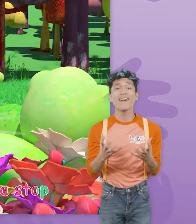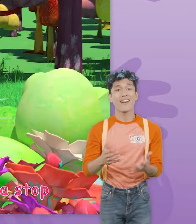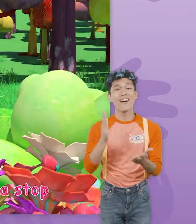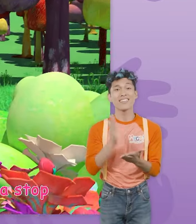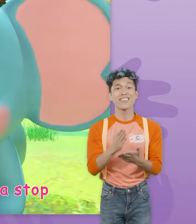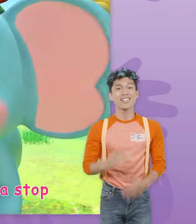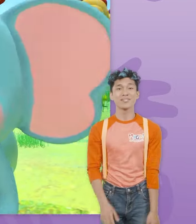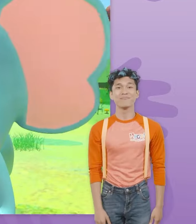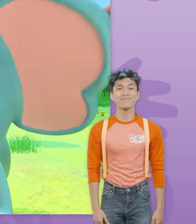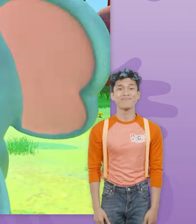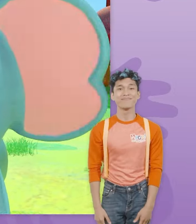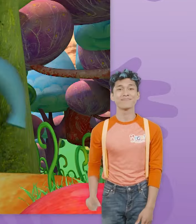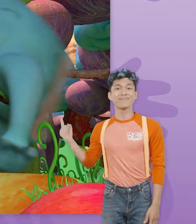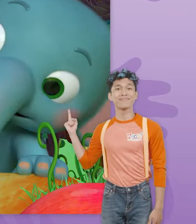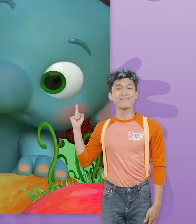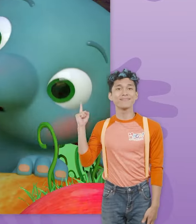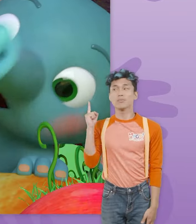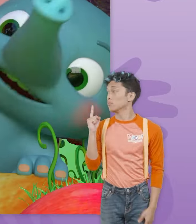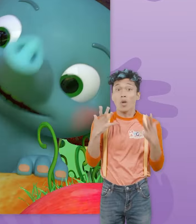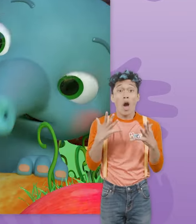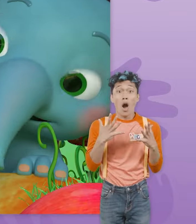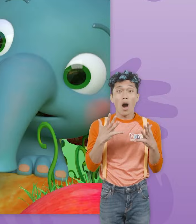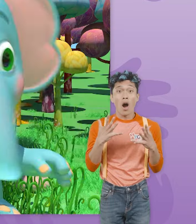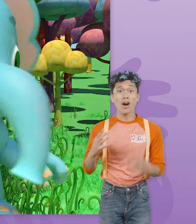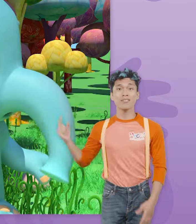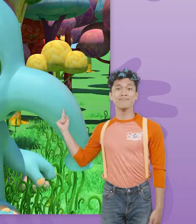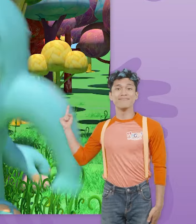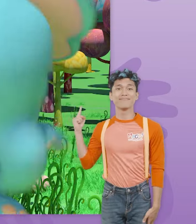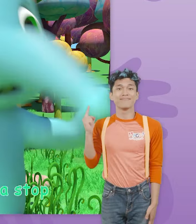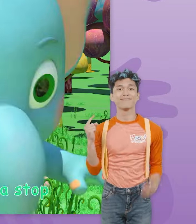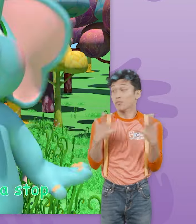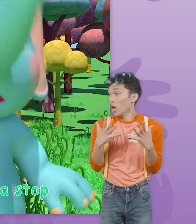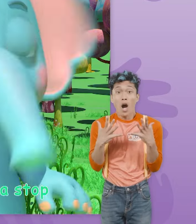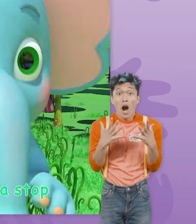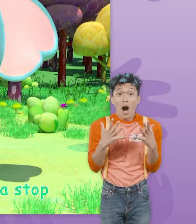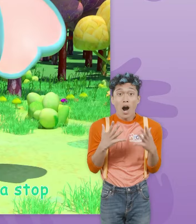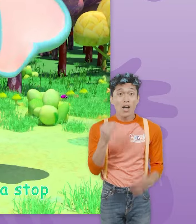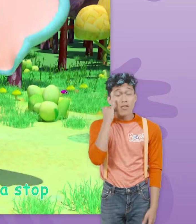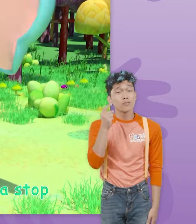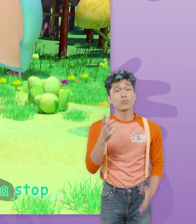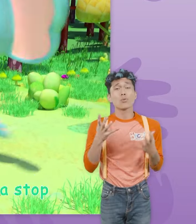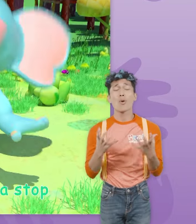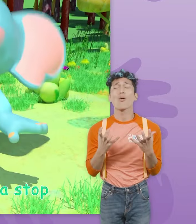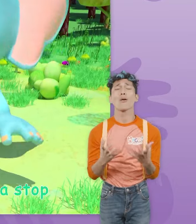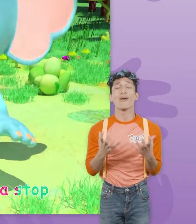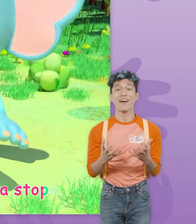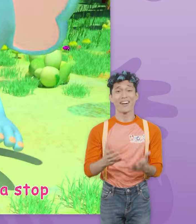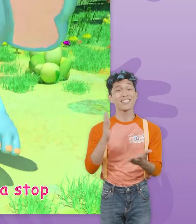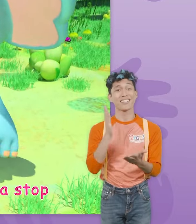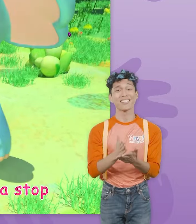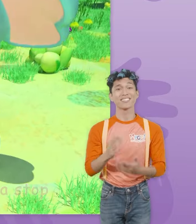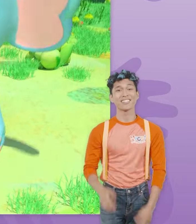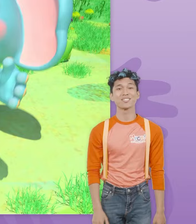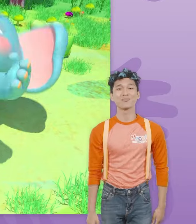really want to stop, go get spooked, boo, go get spooked, boo. If you really, really, really